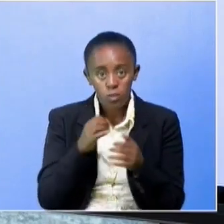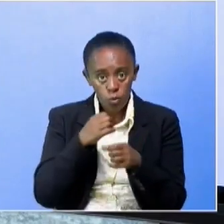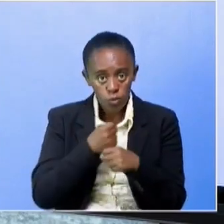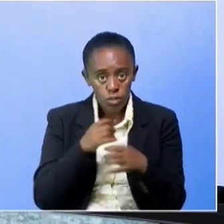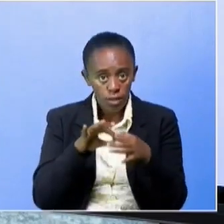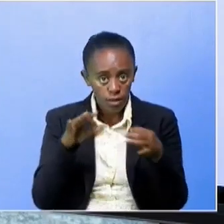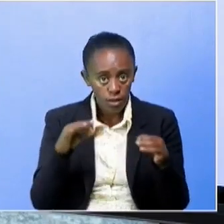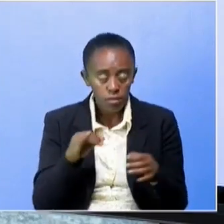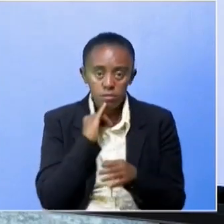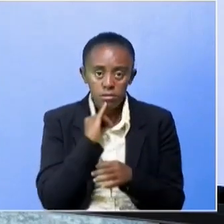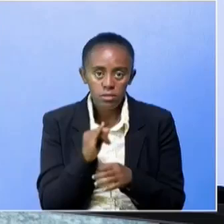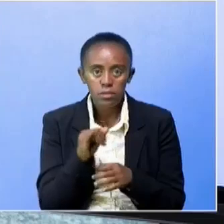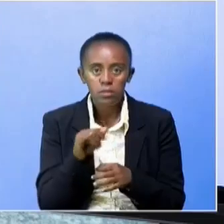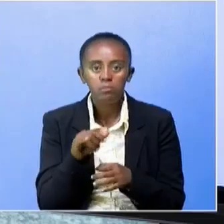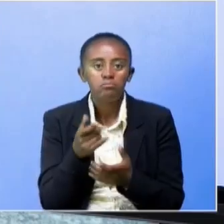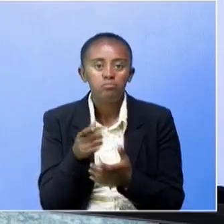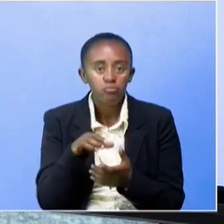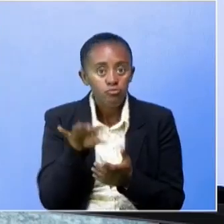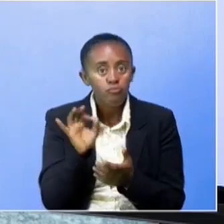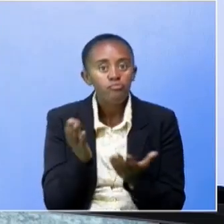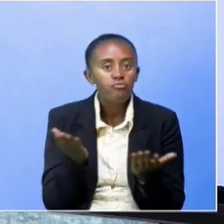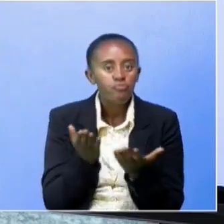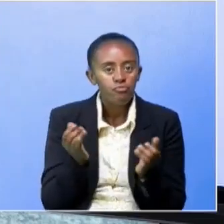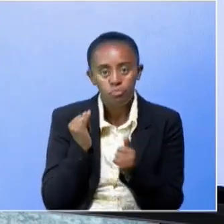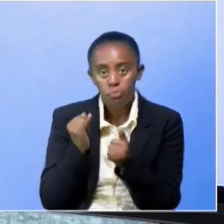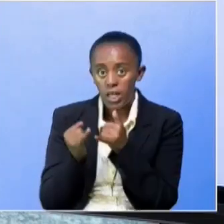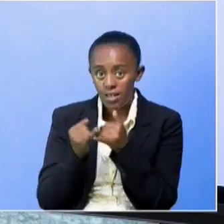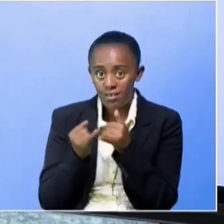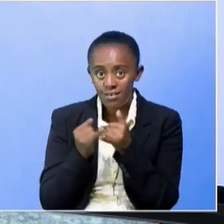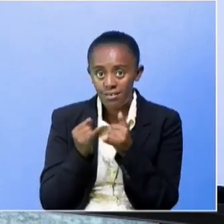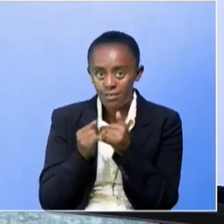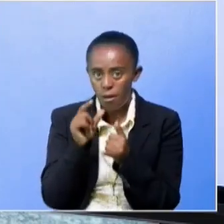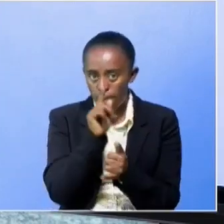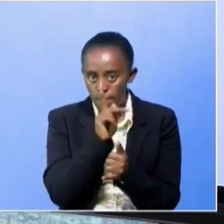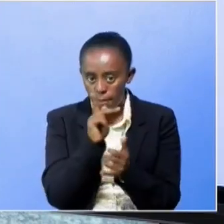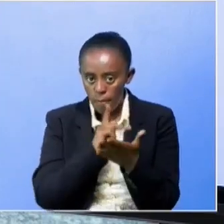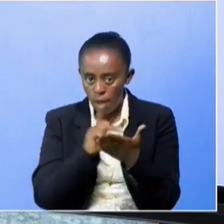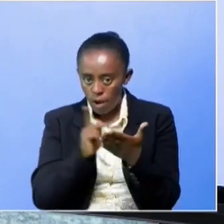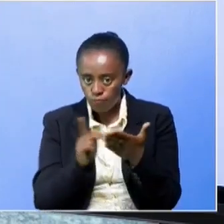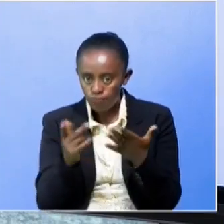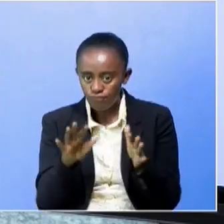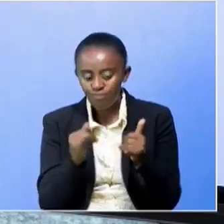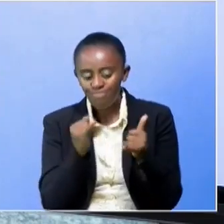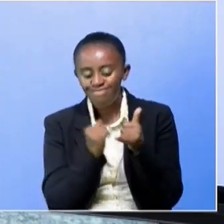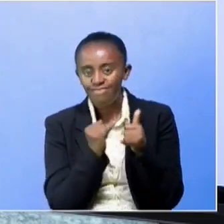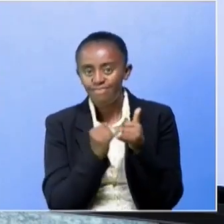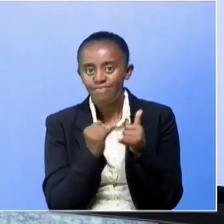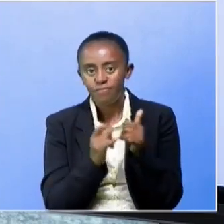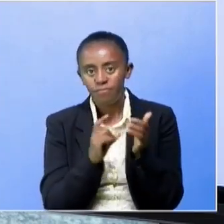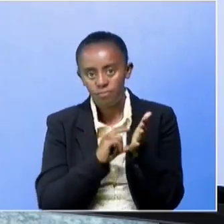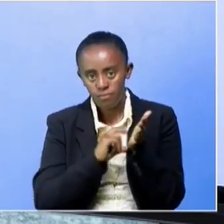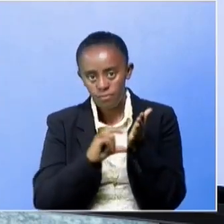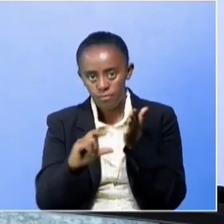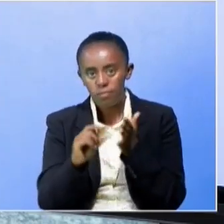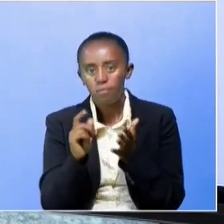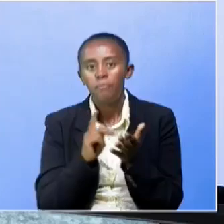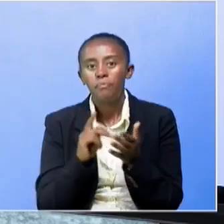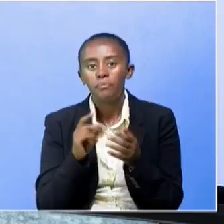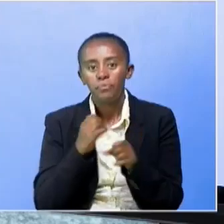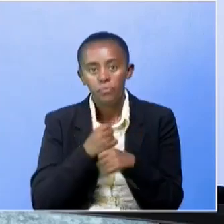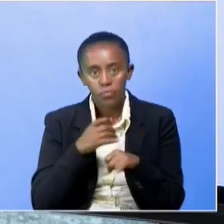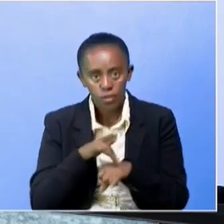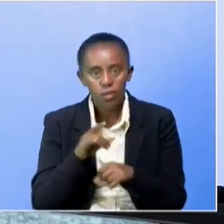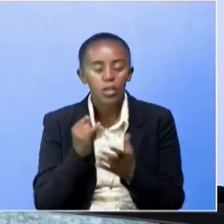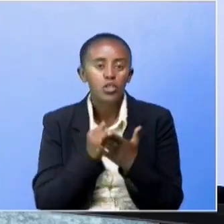is found at the end of your paragraph. It is the ending line, and it